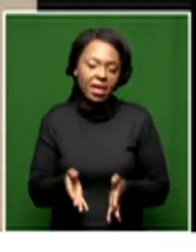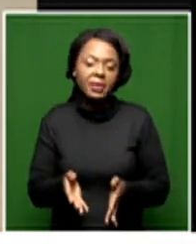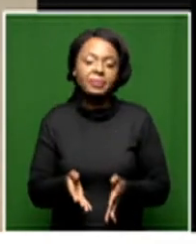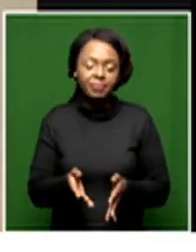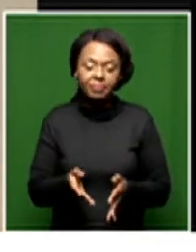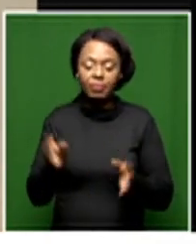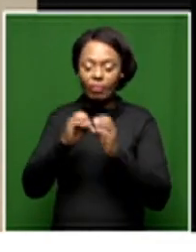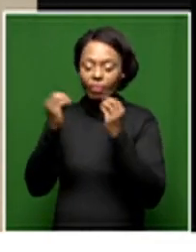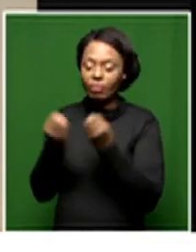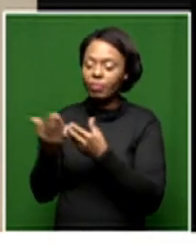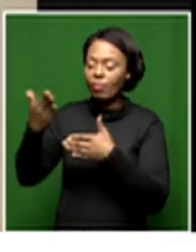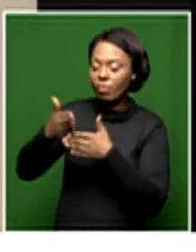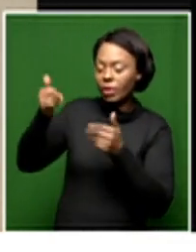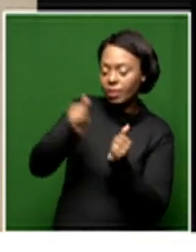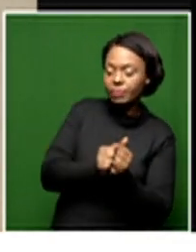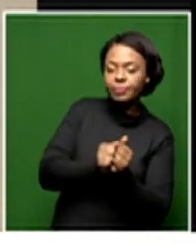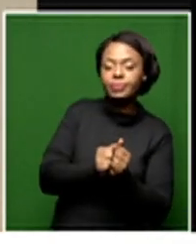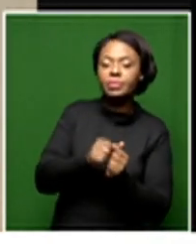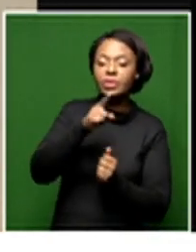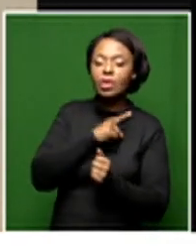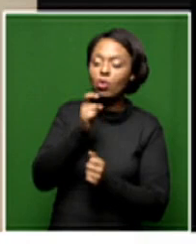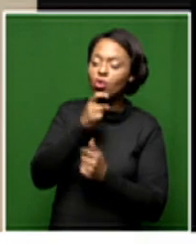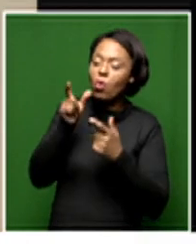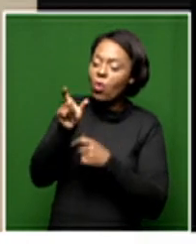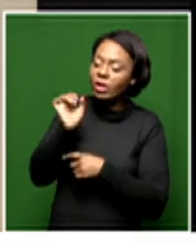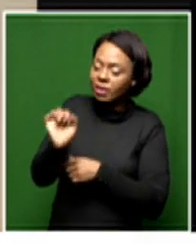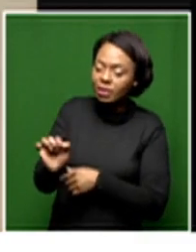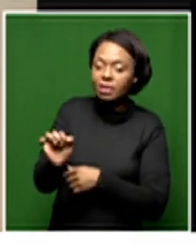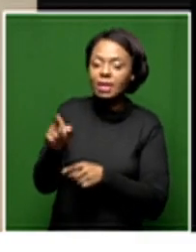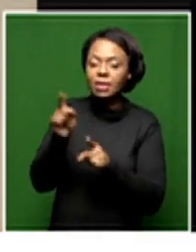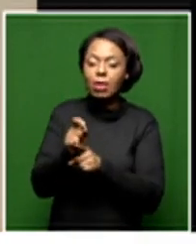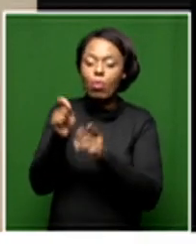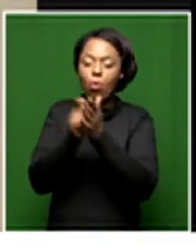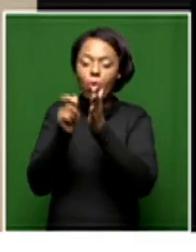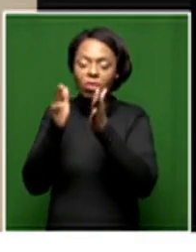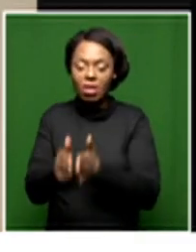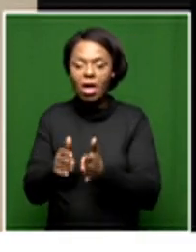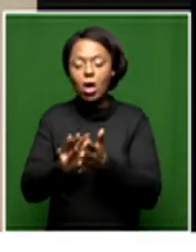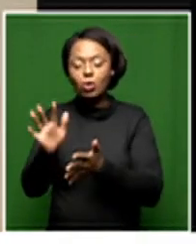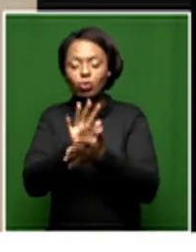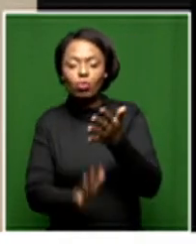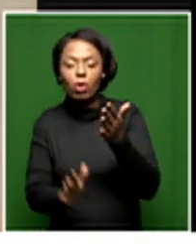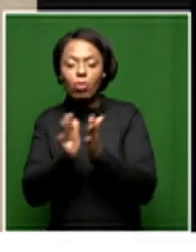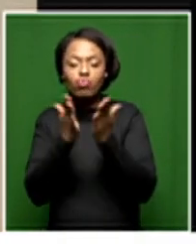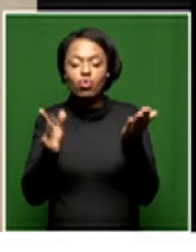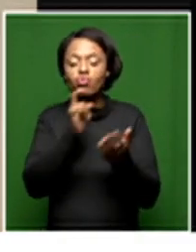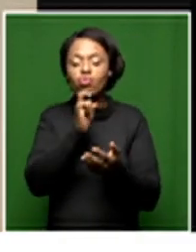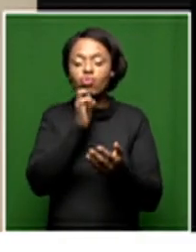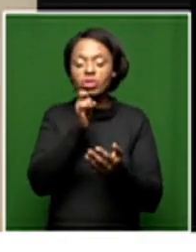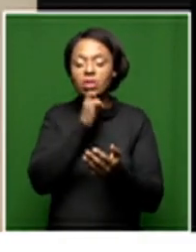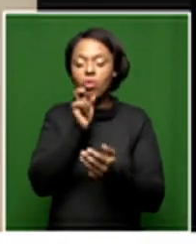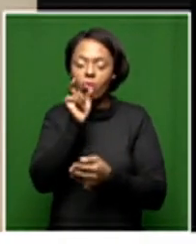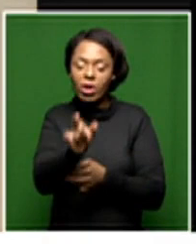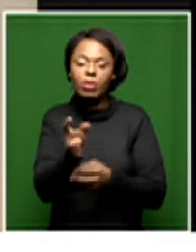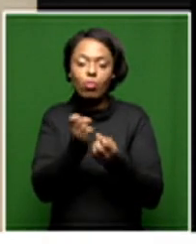organization, has partnered with us to then use these words and to co-author storybooks using the words that the public